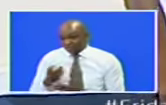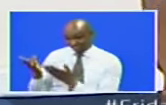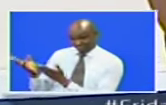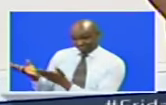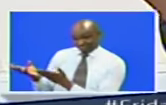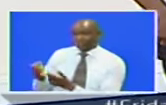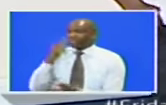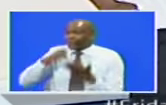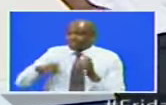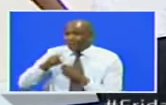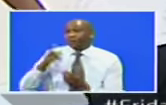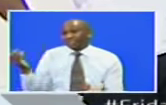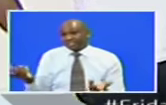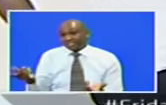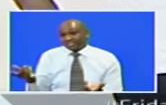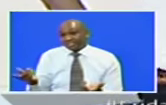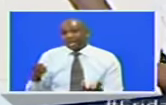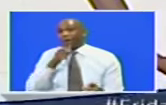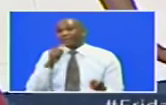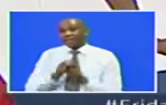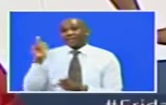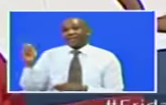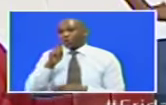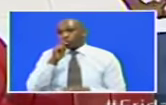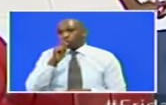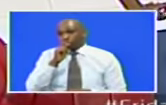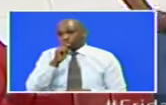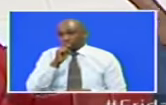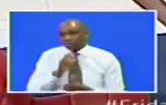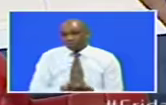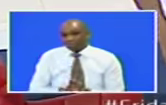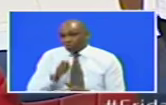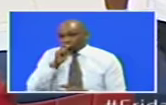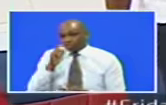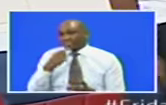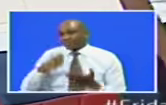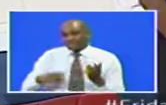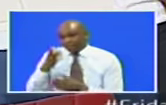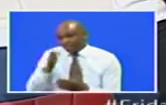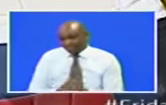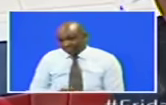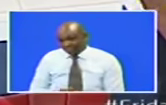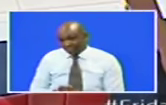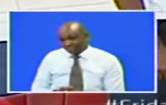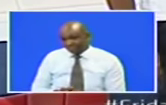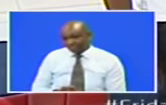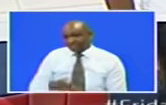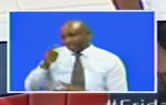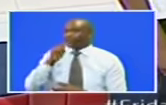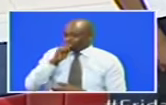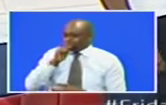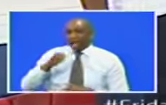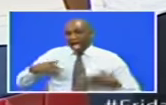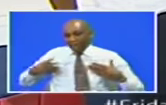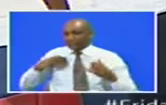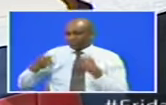what you have to say about our brothers or almost fathers there who are having a good time now that Alco-Blow is off